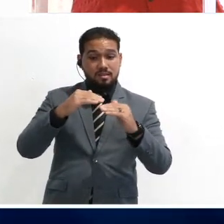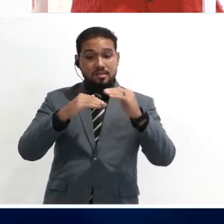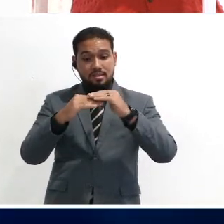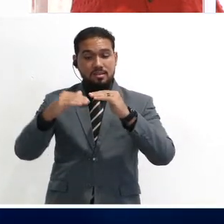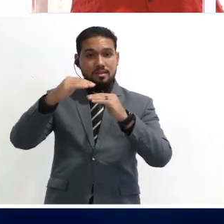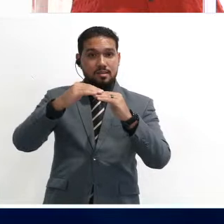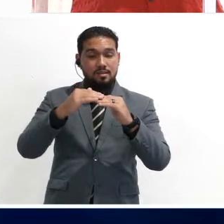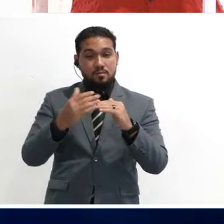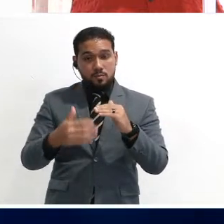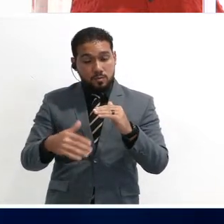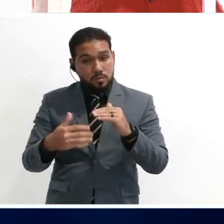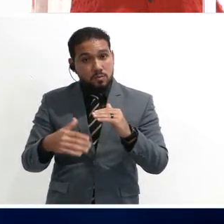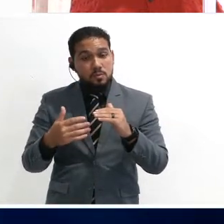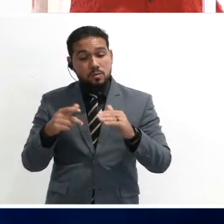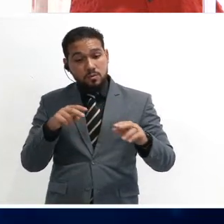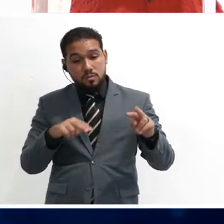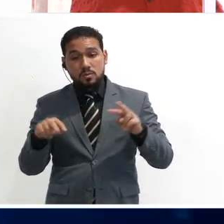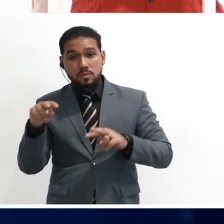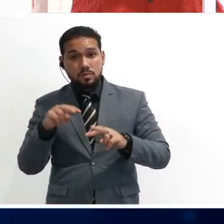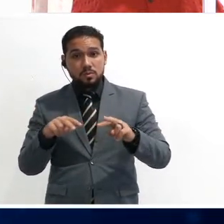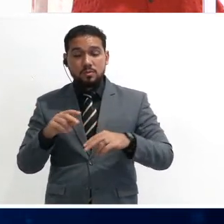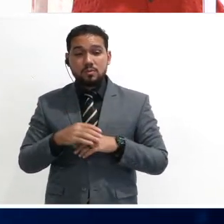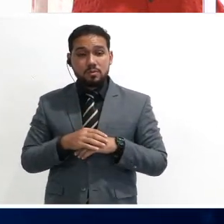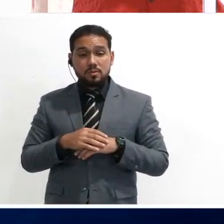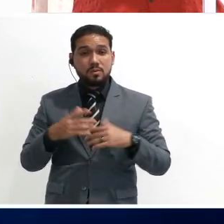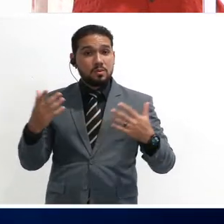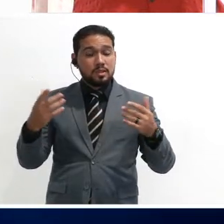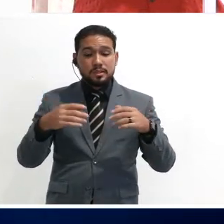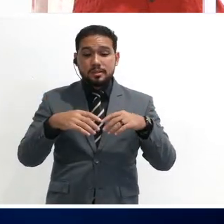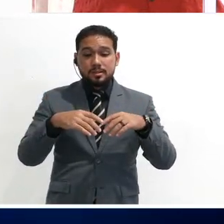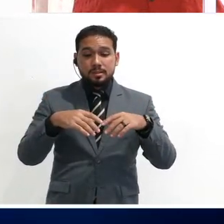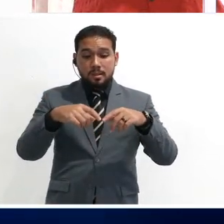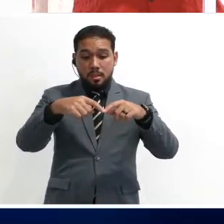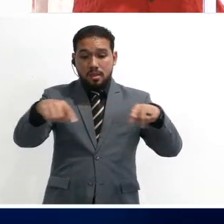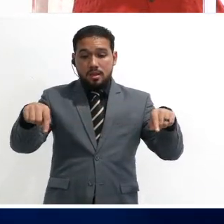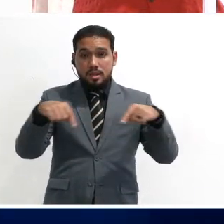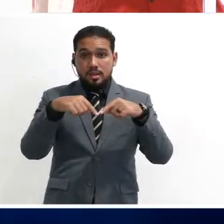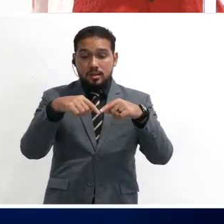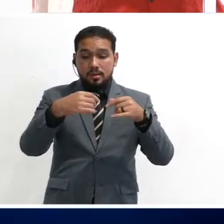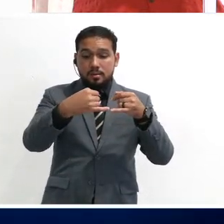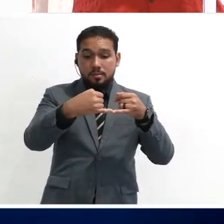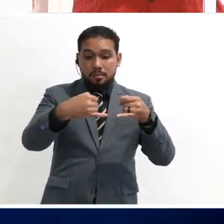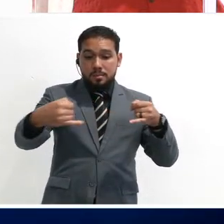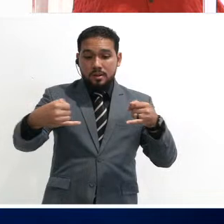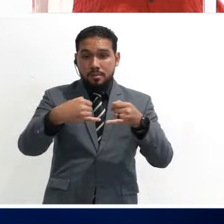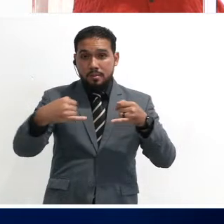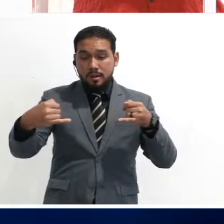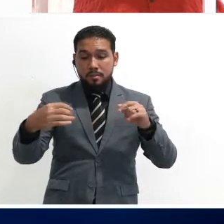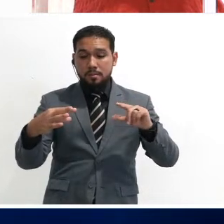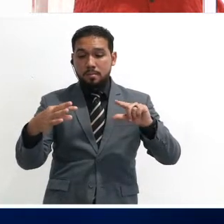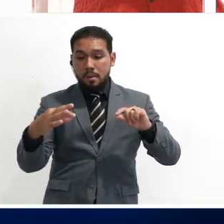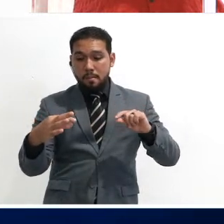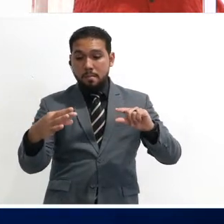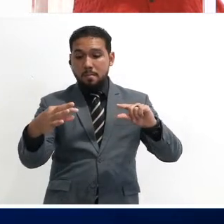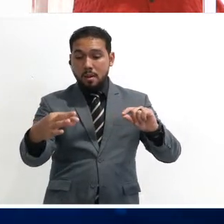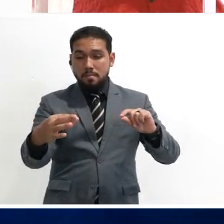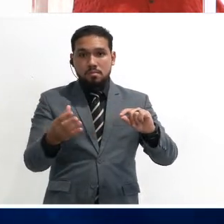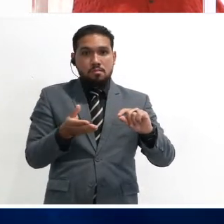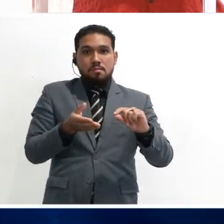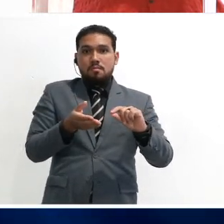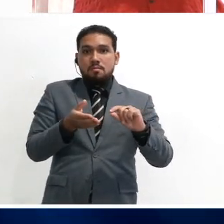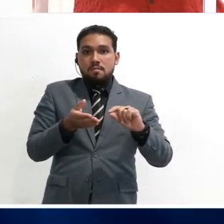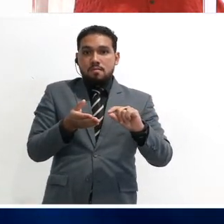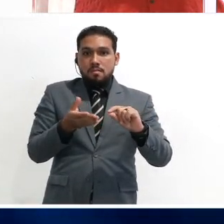Wire bonding is the cheapest chip interconnect, followed by solder flip chip, and then copper